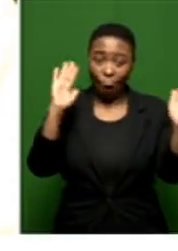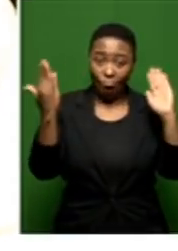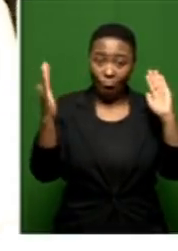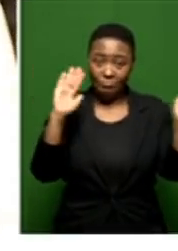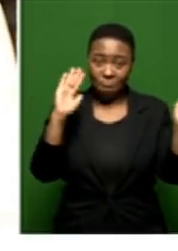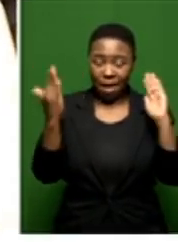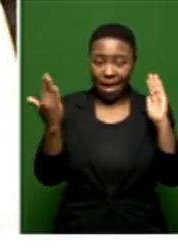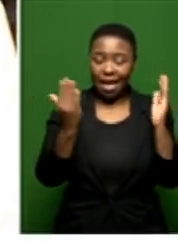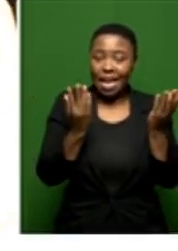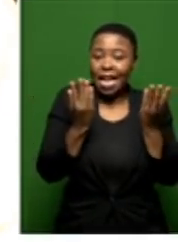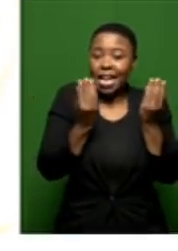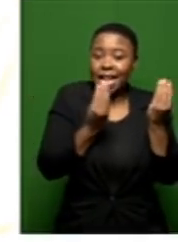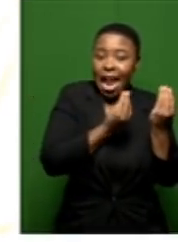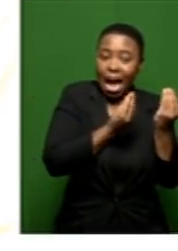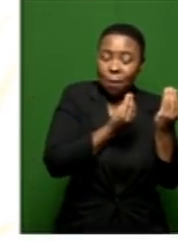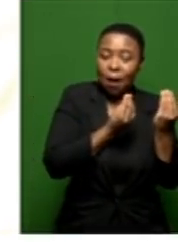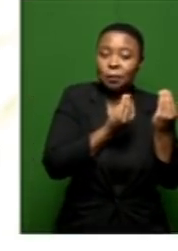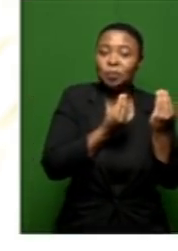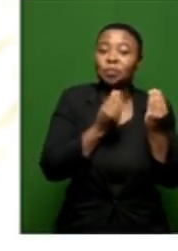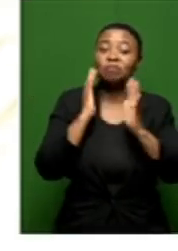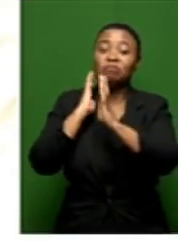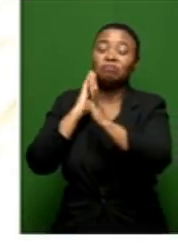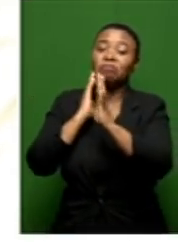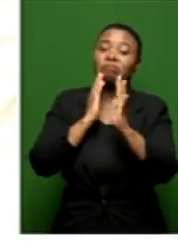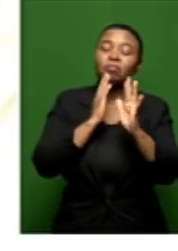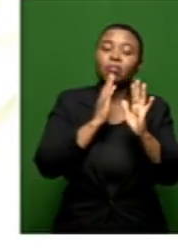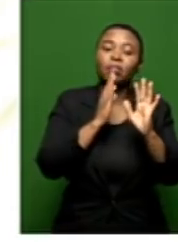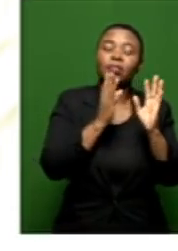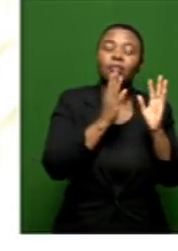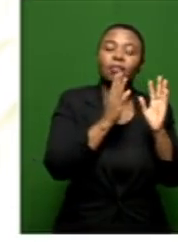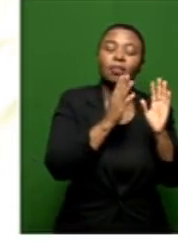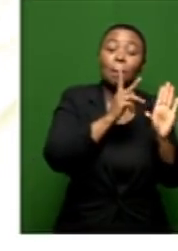the figure for the voter turnout and the participation rate